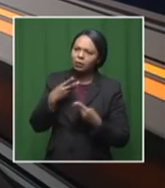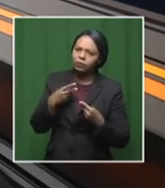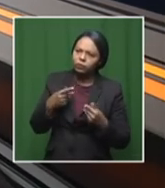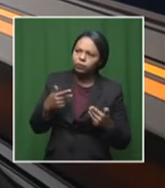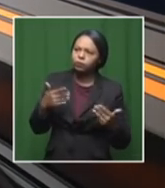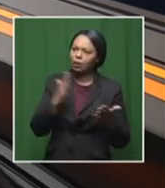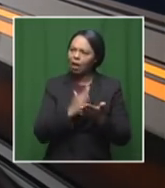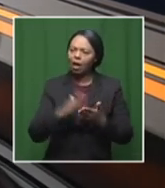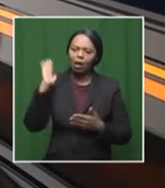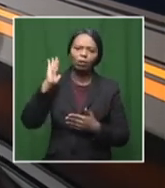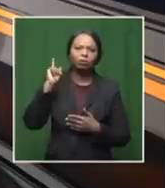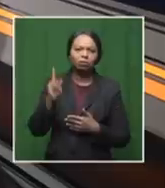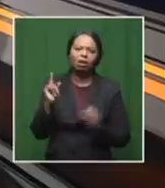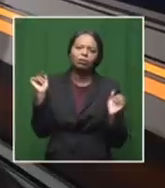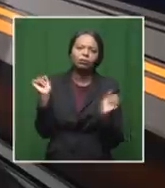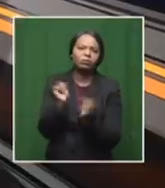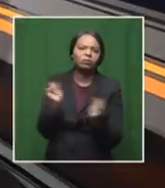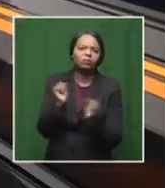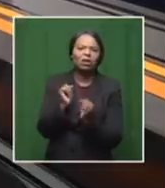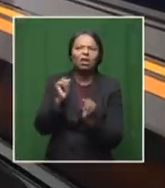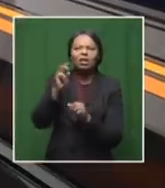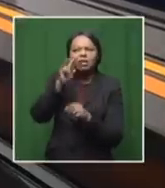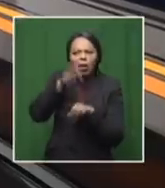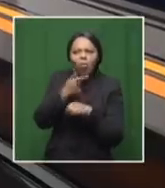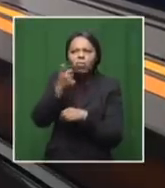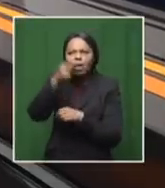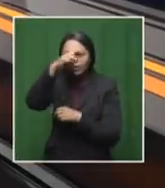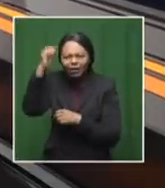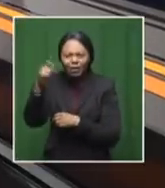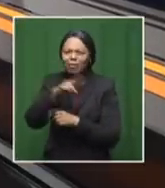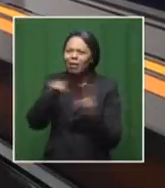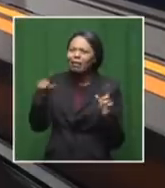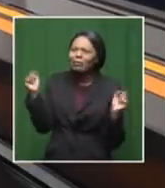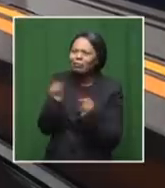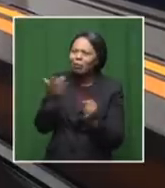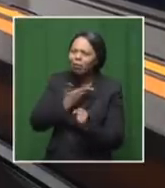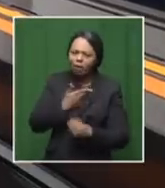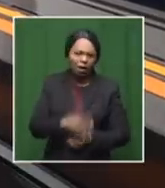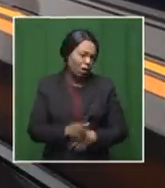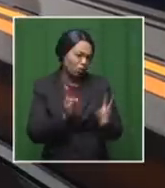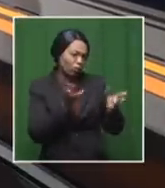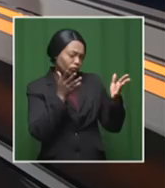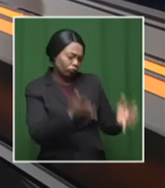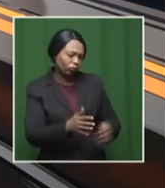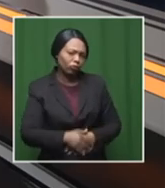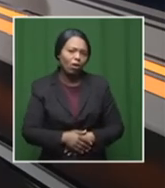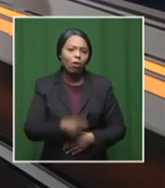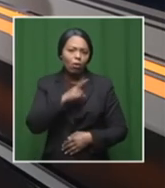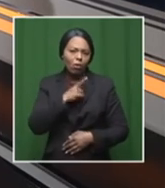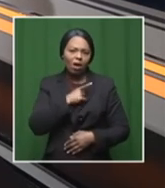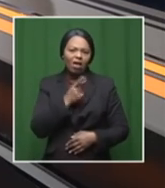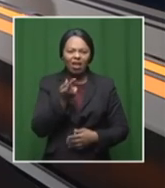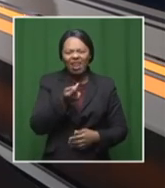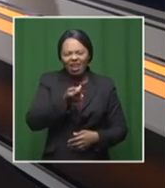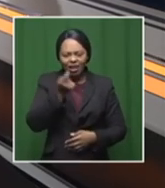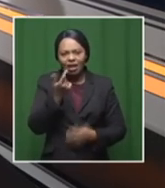winter. Isn't what's supposed to be happening right now into spring? It shouldn't be as cold. But it usually is. Around September. We just got the last kicks of a dying